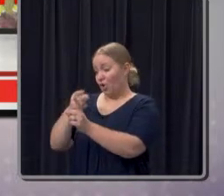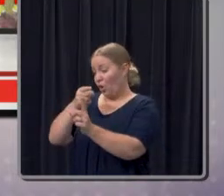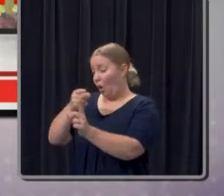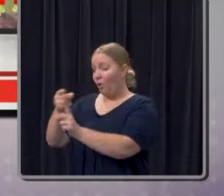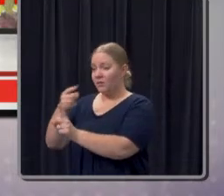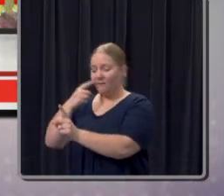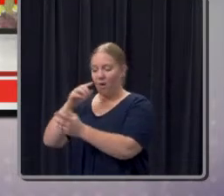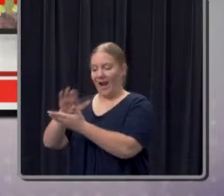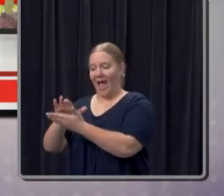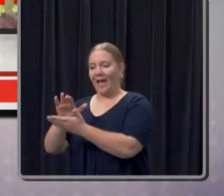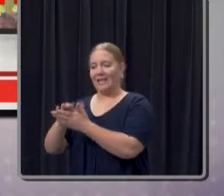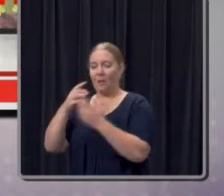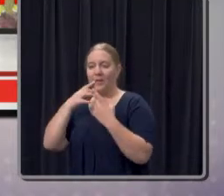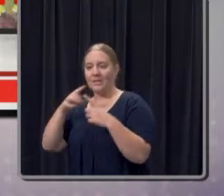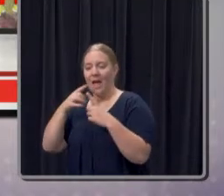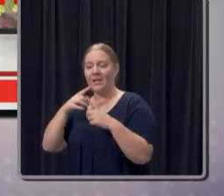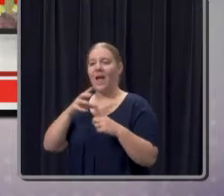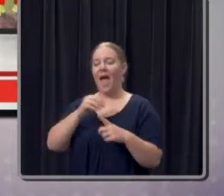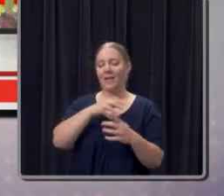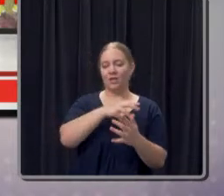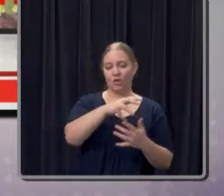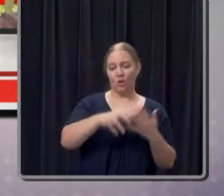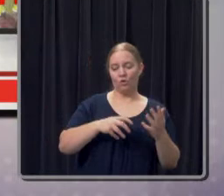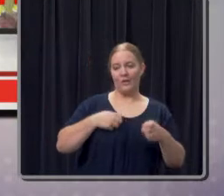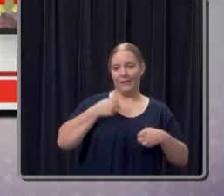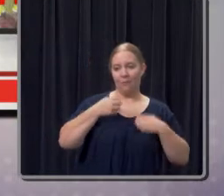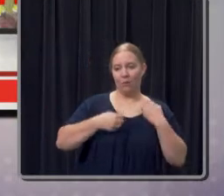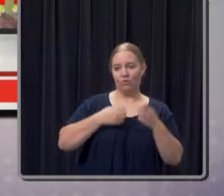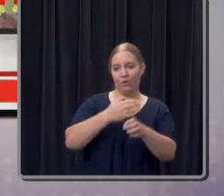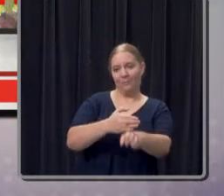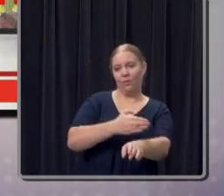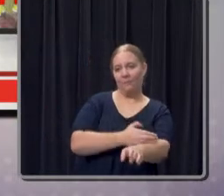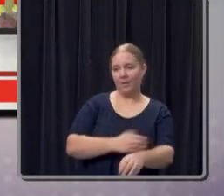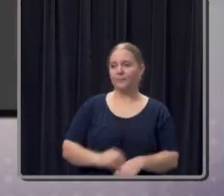of academic achievement and social emotional growth.